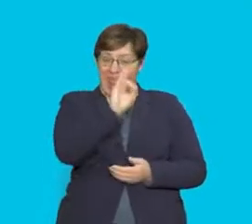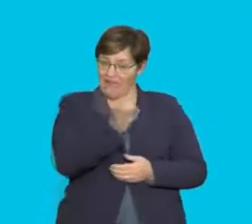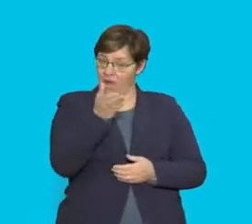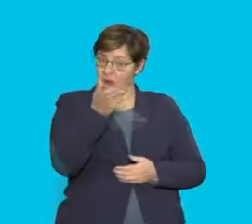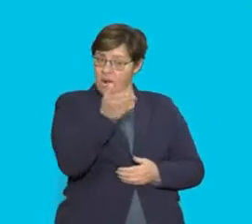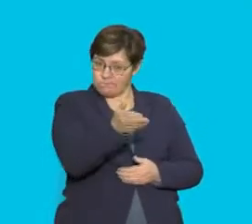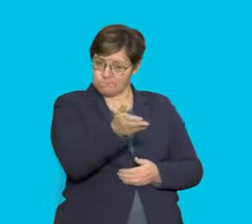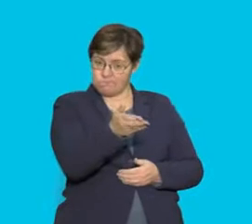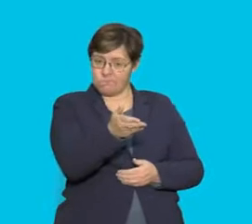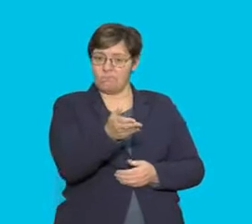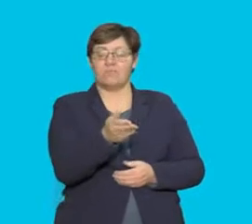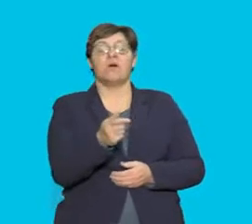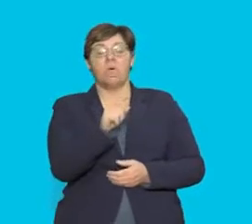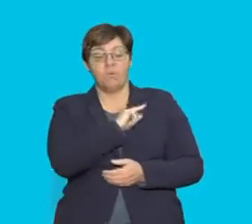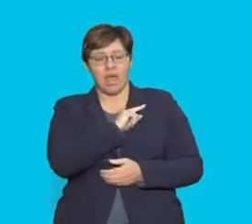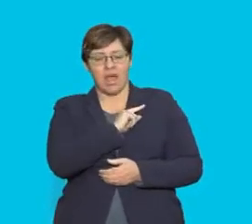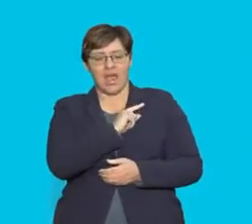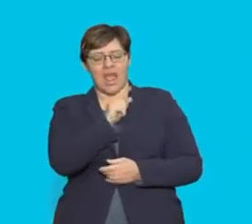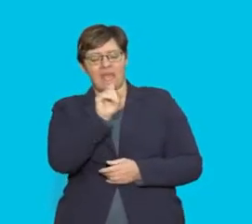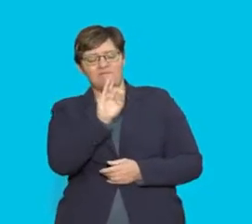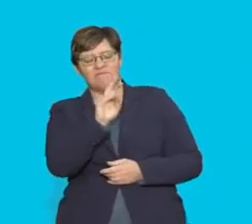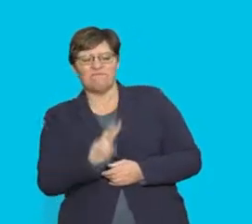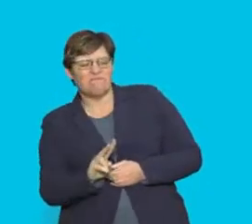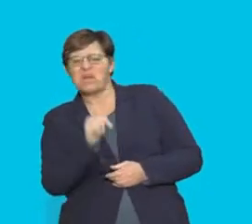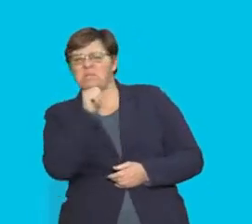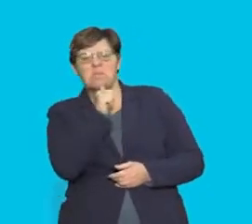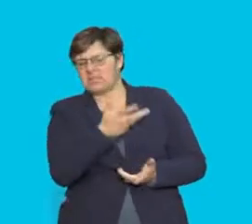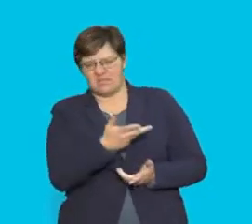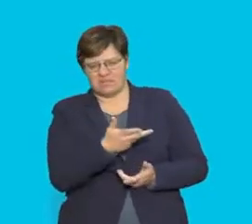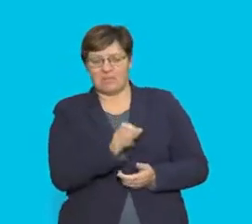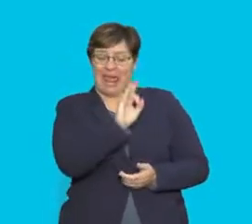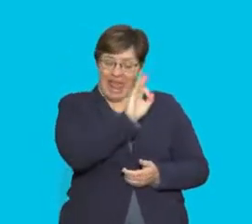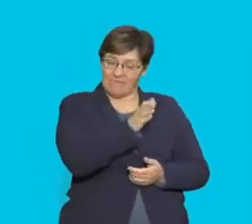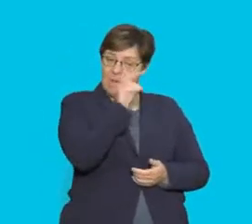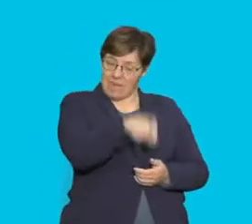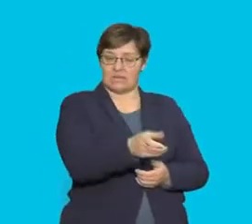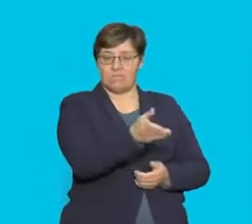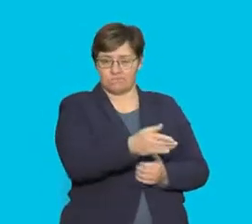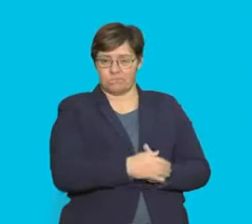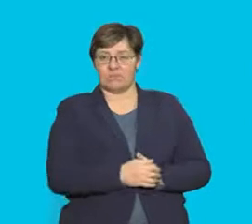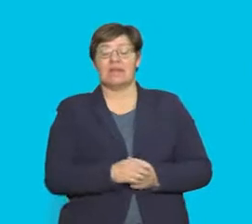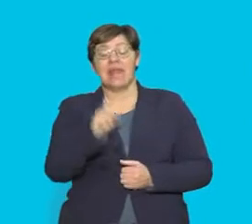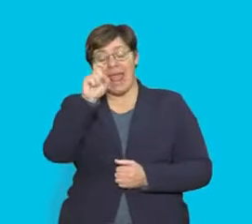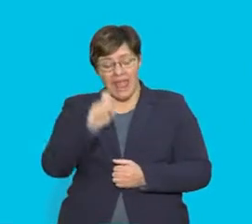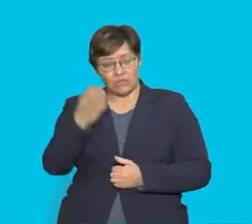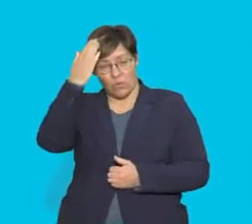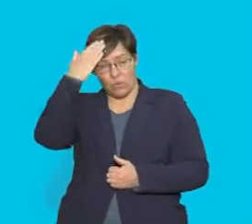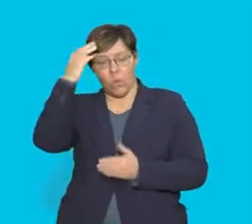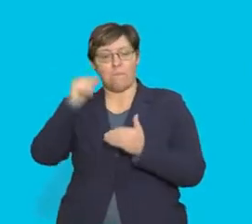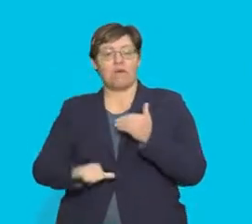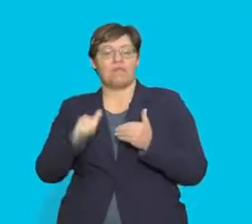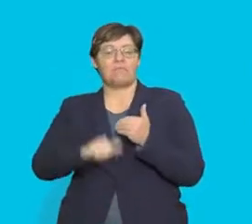the F is there, what you add next to it does not really matter. And then it's X, which this we know is our